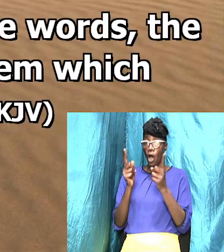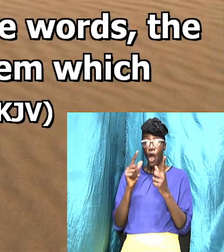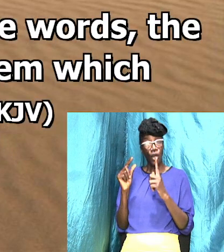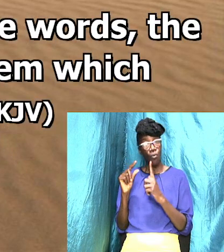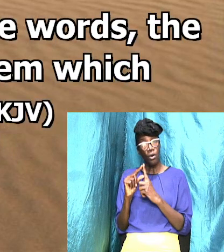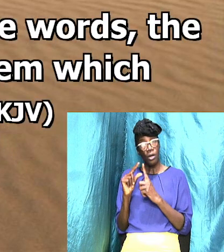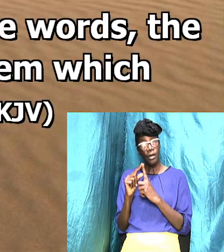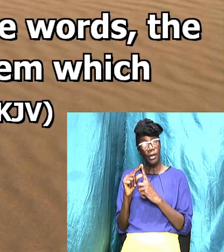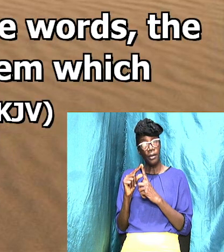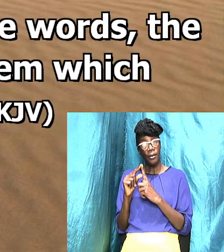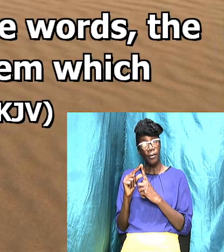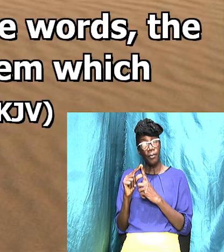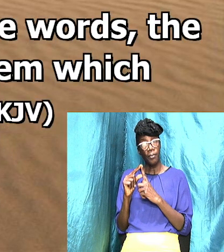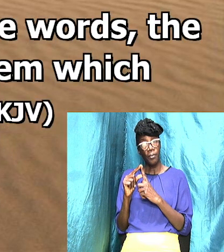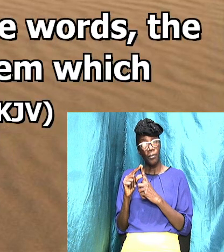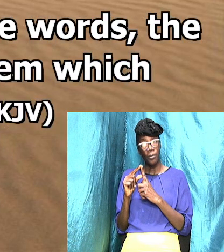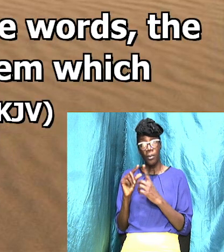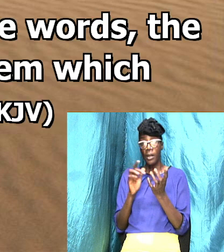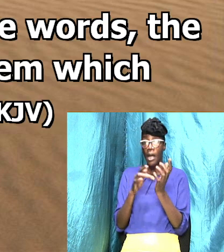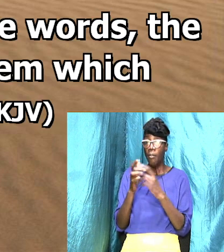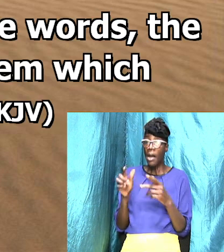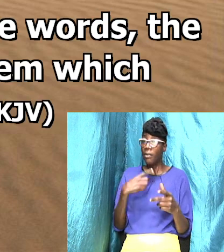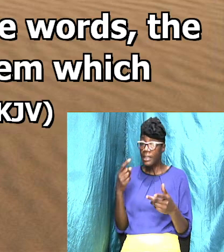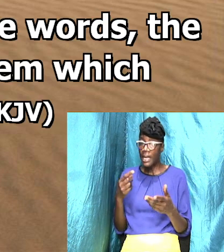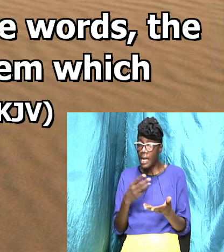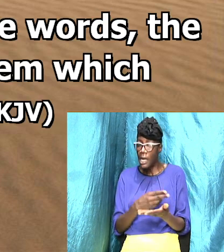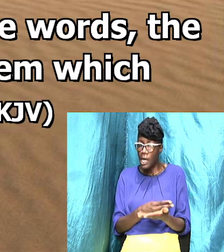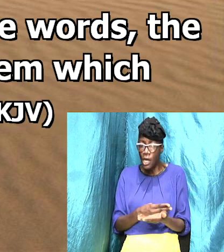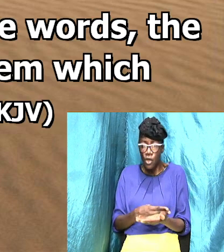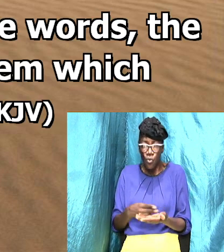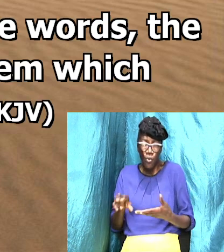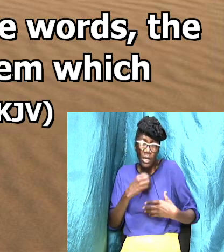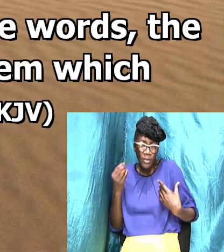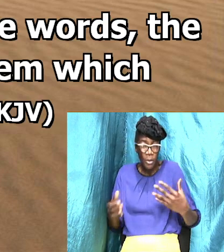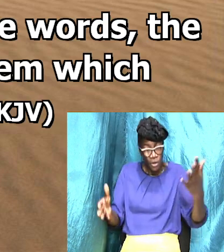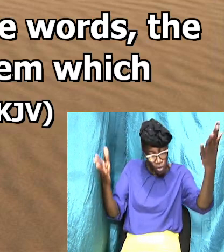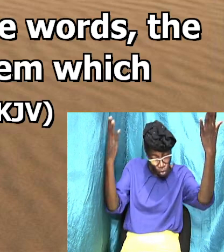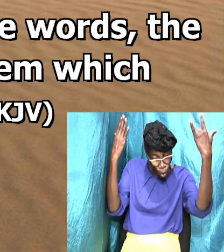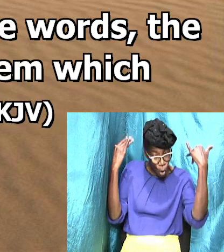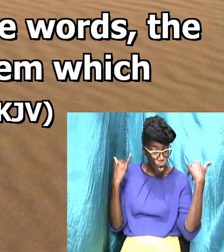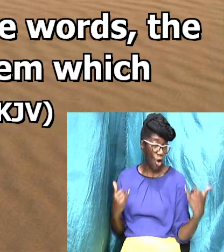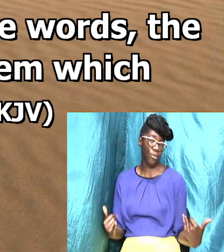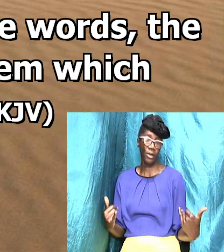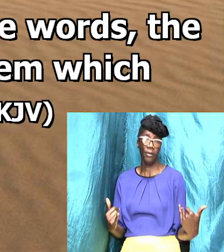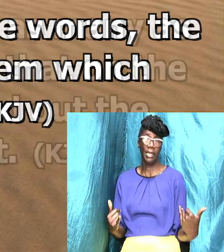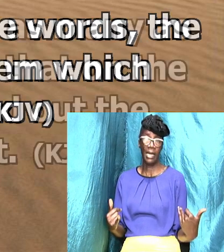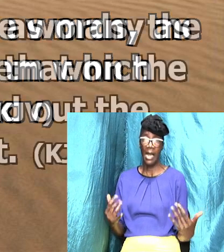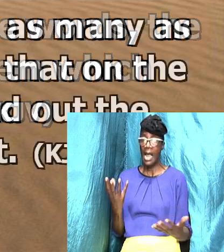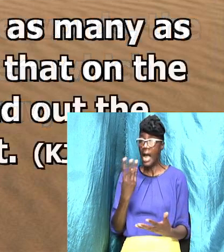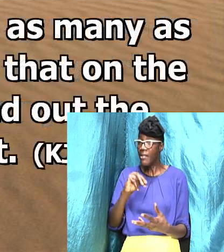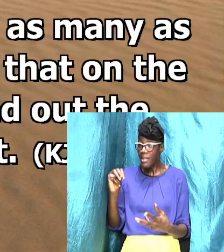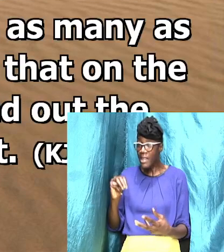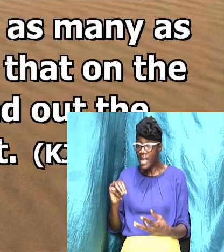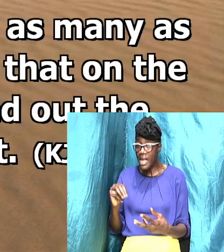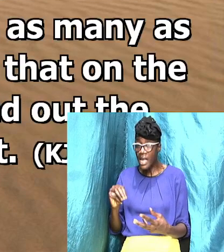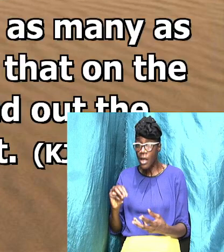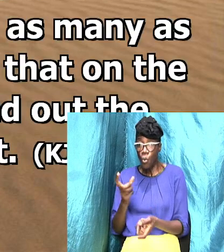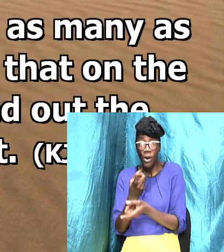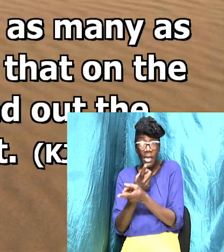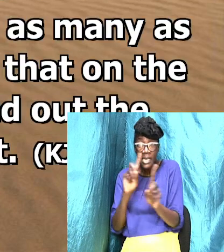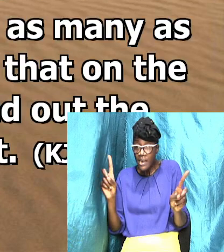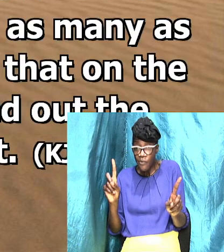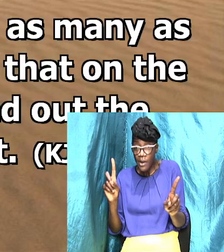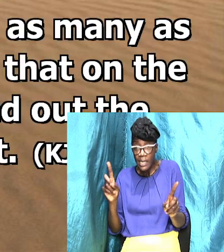words, the Bible said that the Holy Ghost fell upon them. And they of the circumcision which believed were